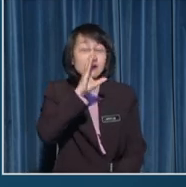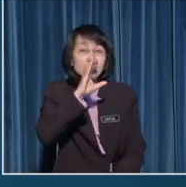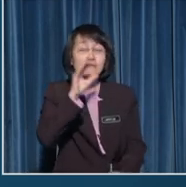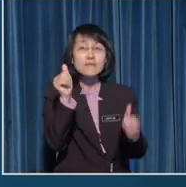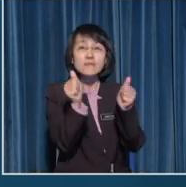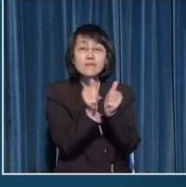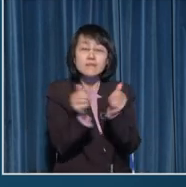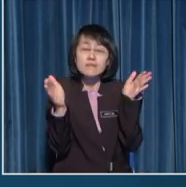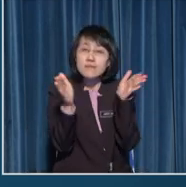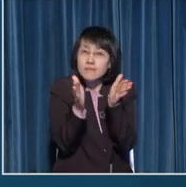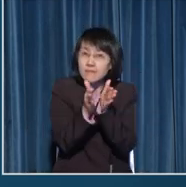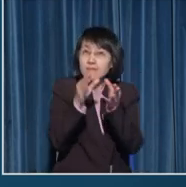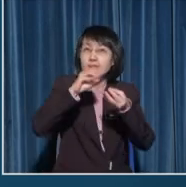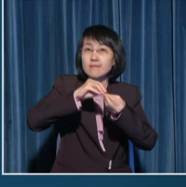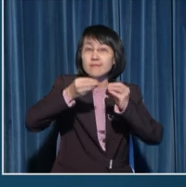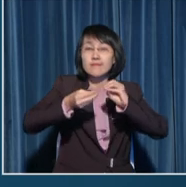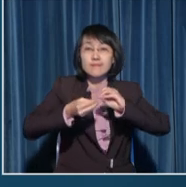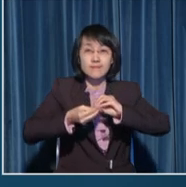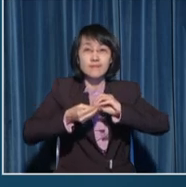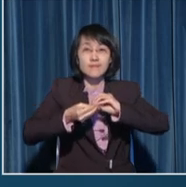the smallest number.